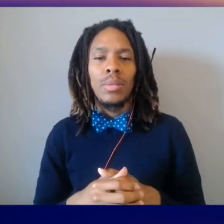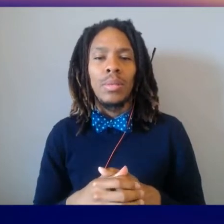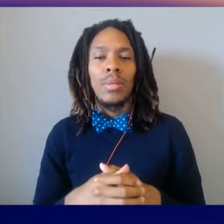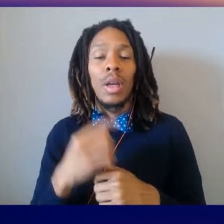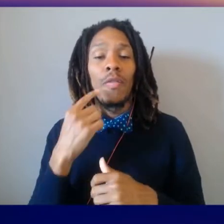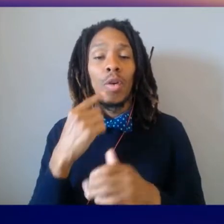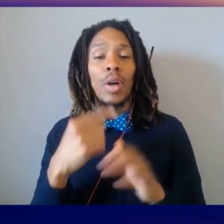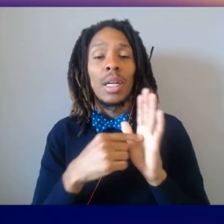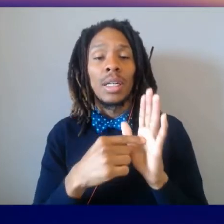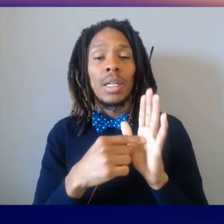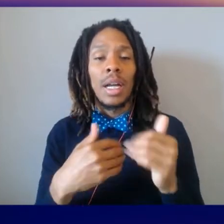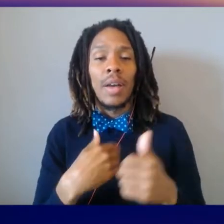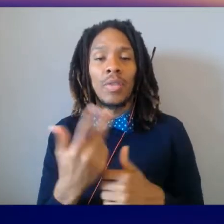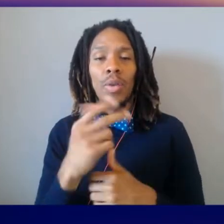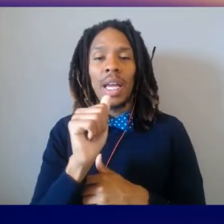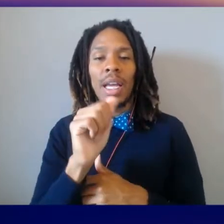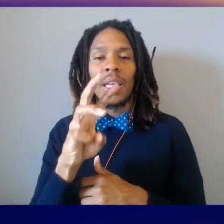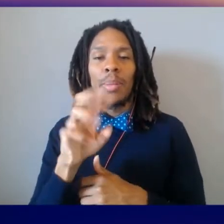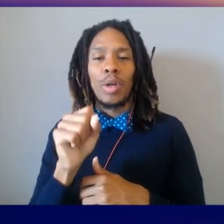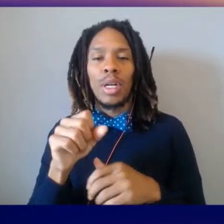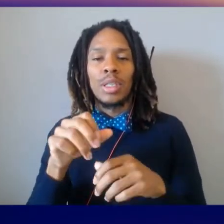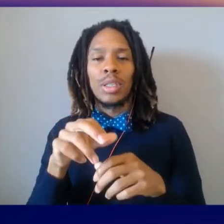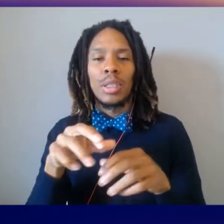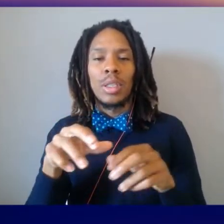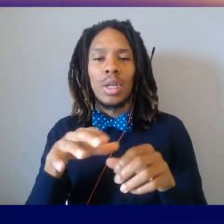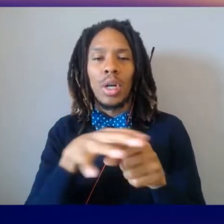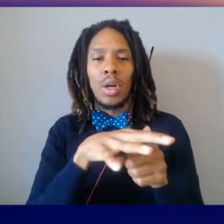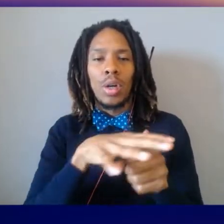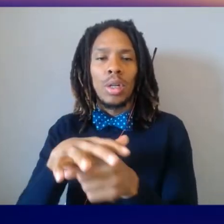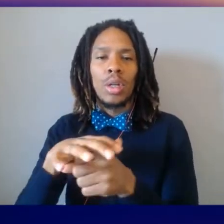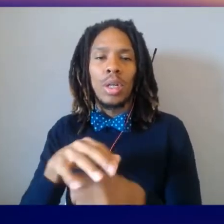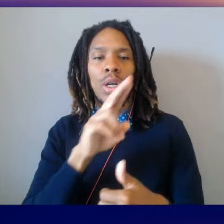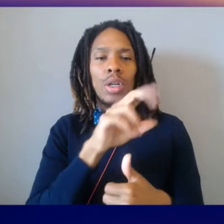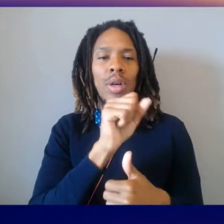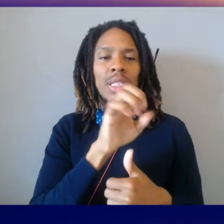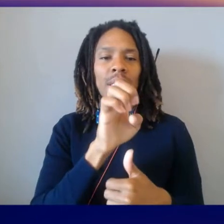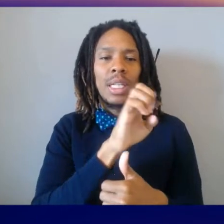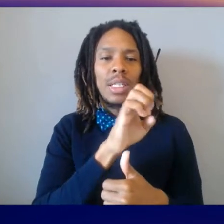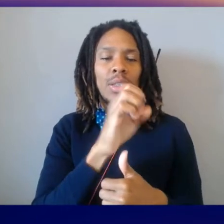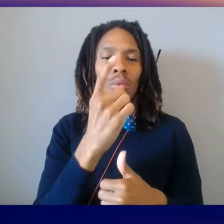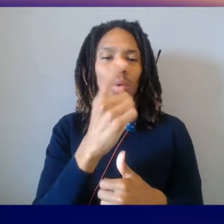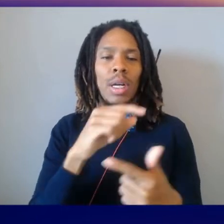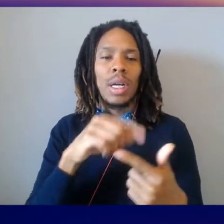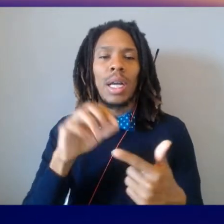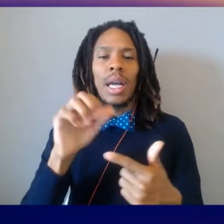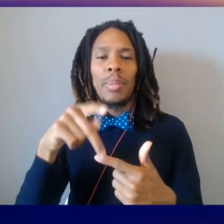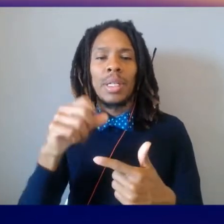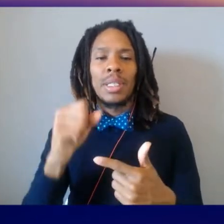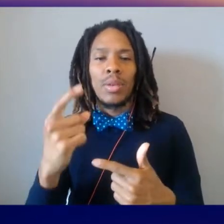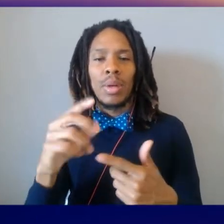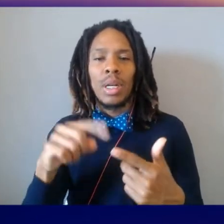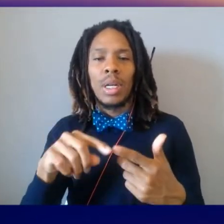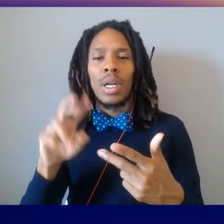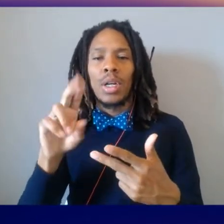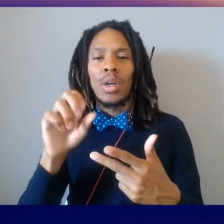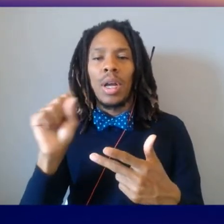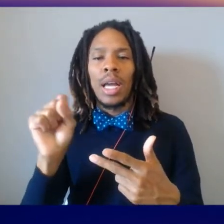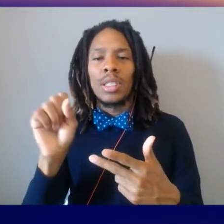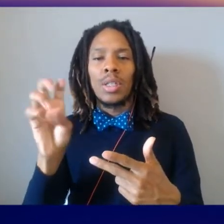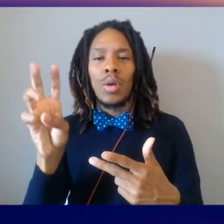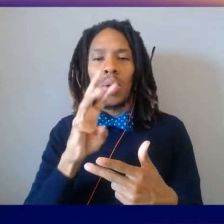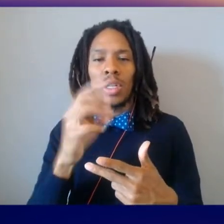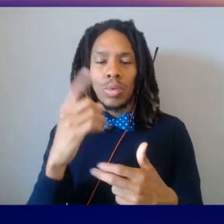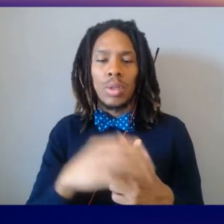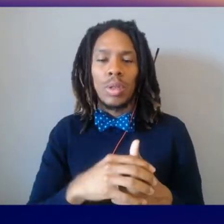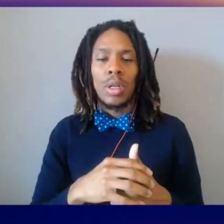have 3 AWS regions. We have US East 1, EU West 1, AP South 1. And the goal here for the demo is to connect